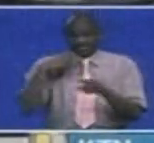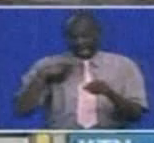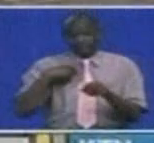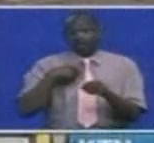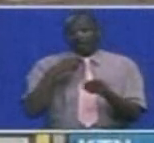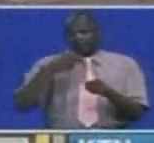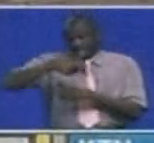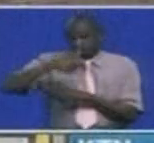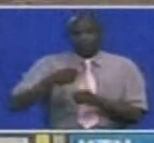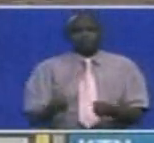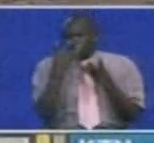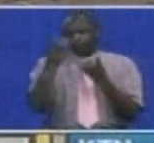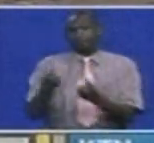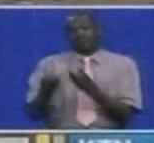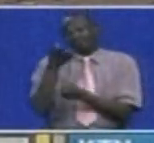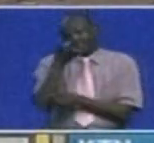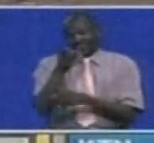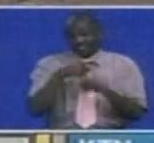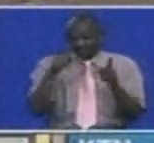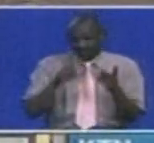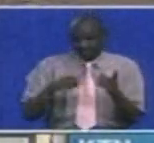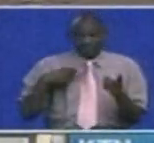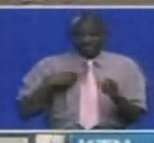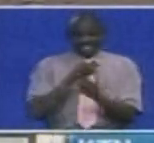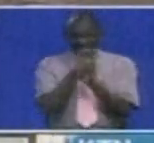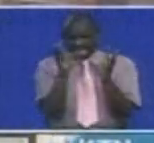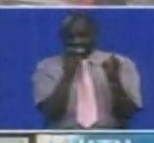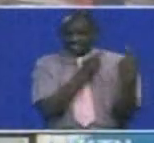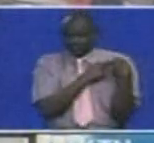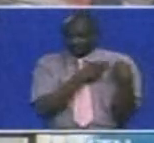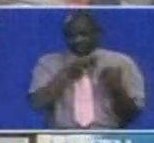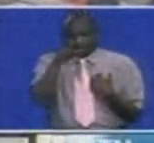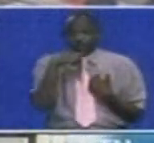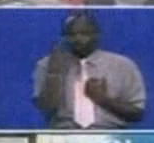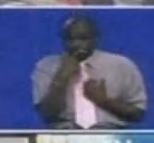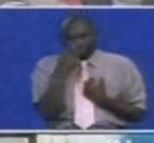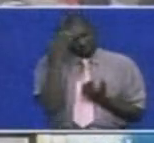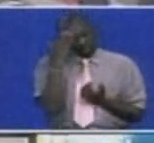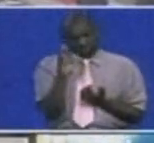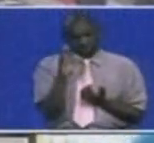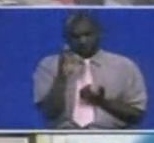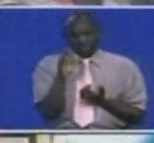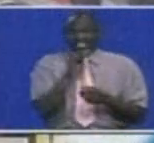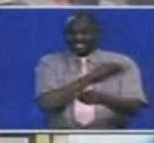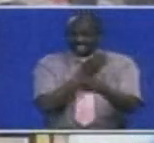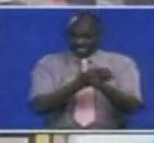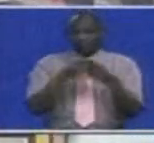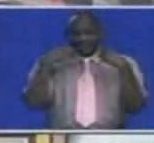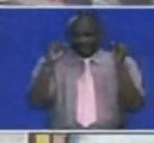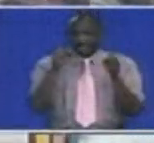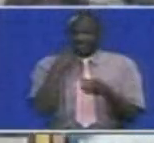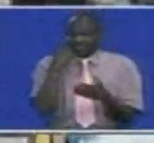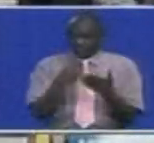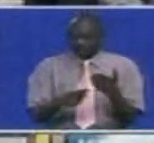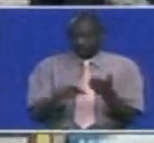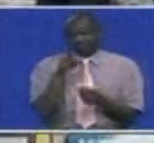ignited and burned. Although there was no immediate claim of responsibility for the attack, Nigerian President Goodluck Jonathan, while touring the